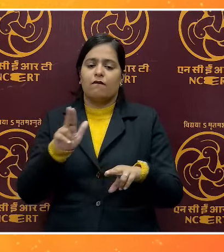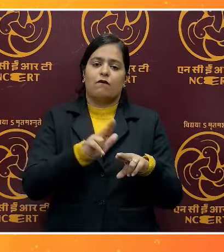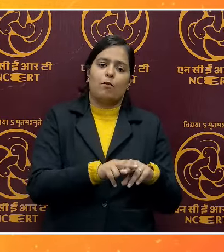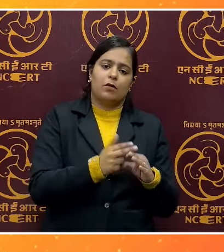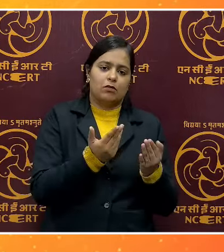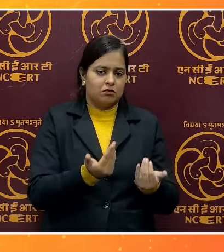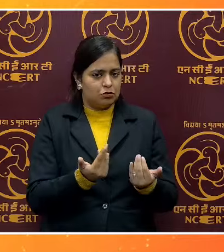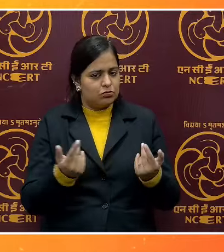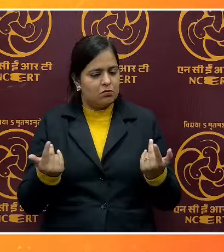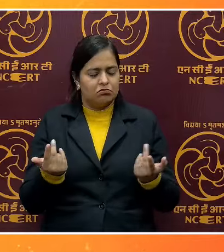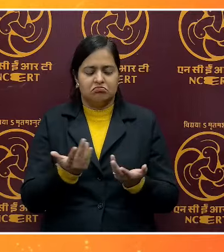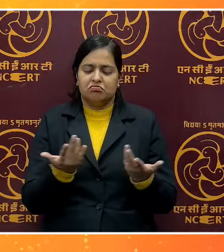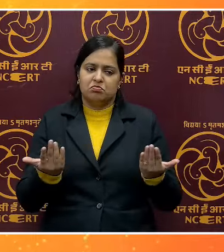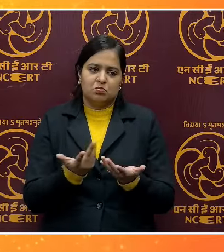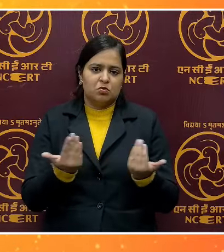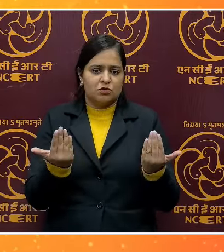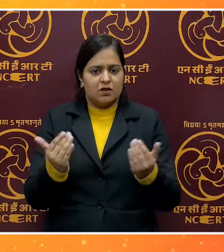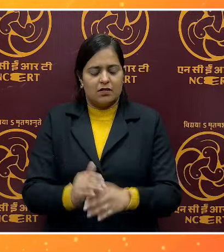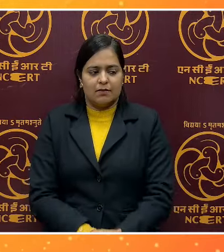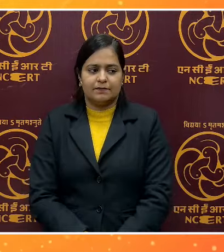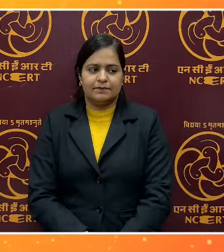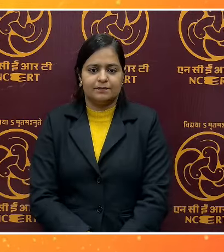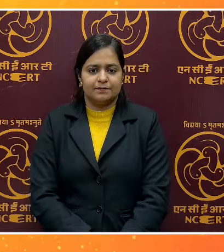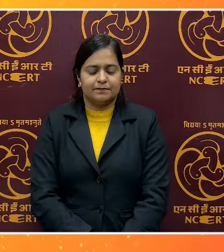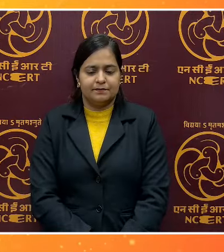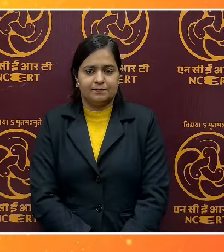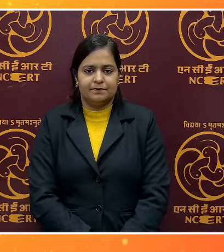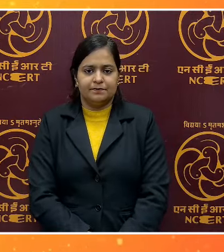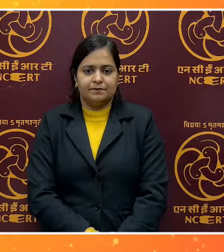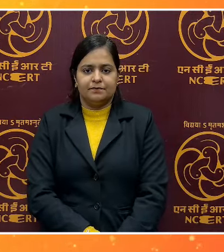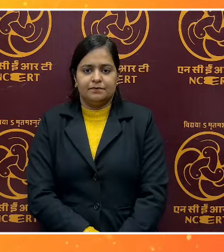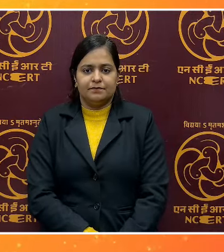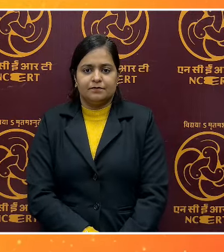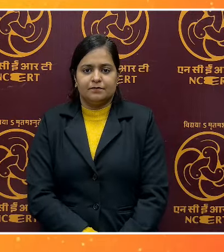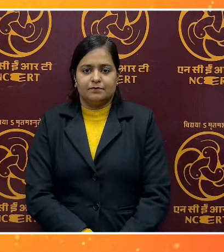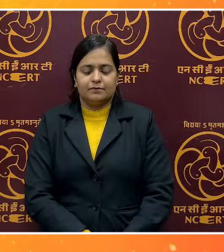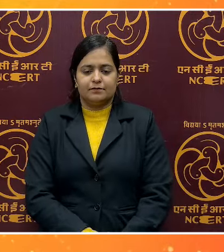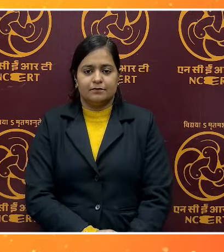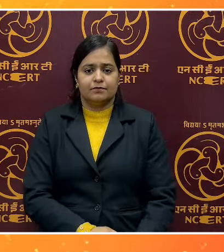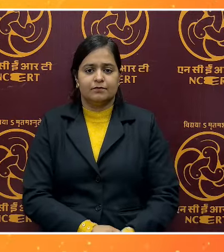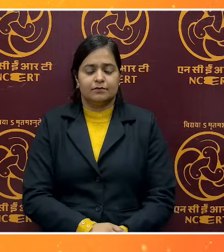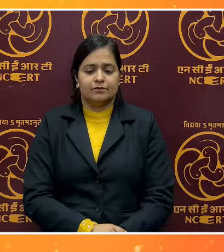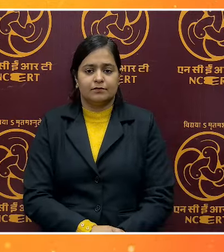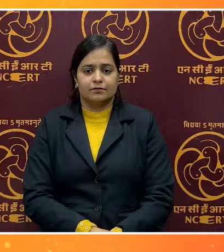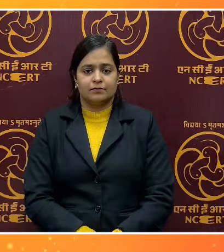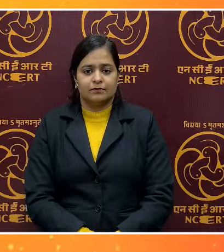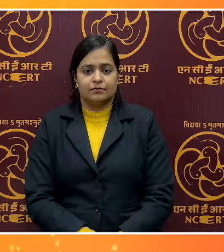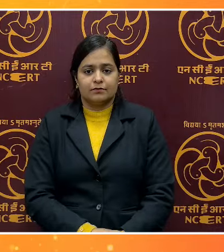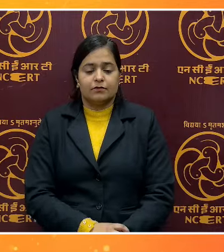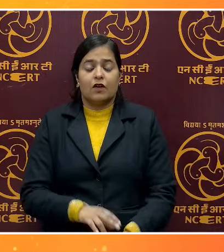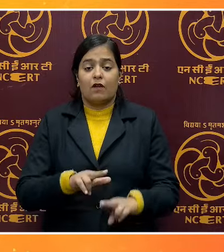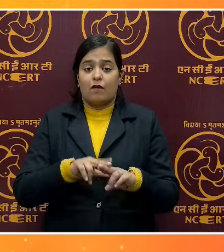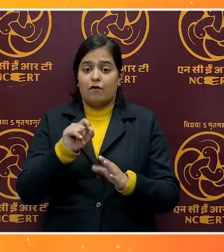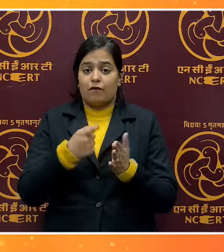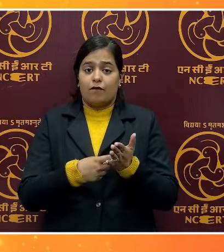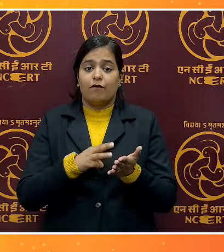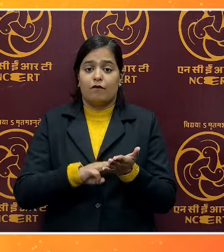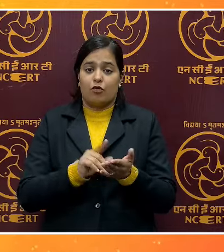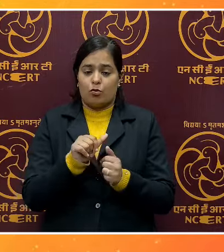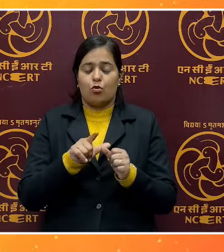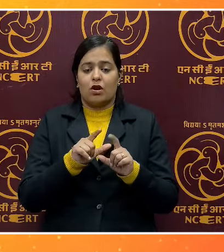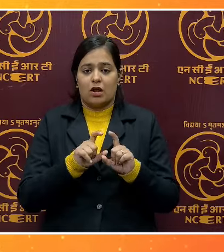the IUPAC name, we can presume to the, we must able to write the formula. Like in case of first example,